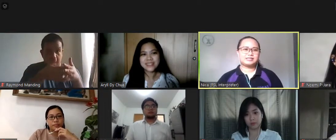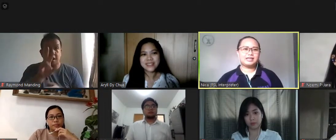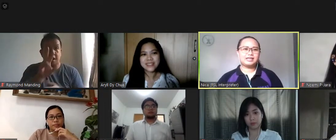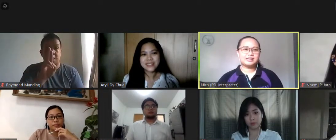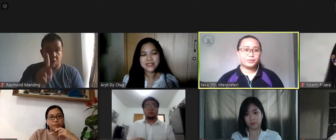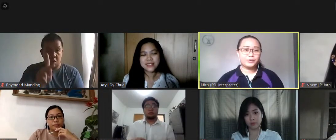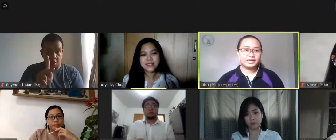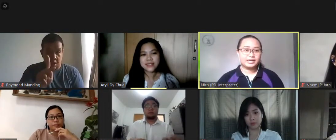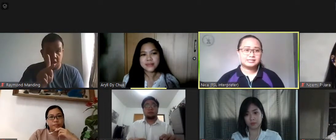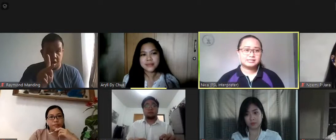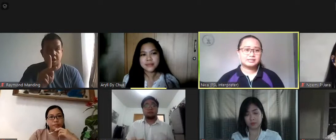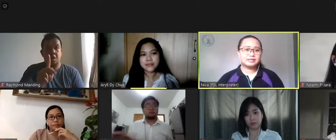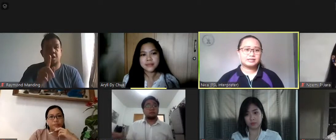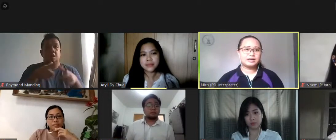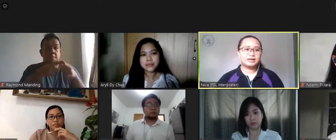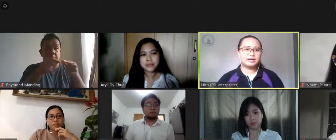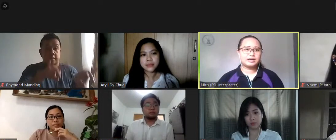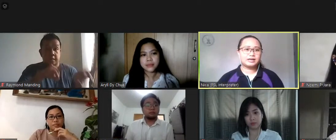In the US,